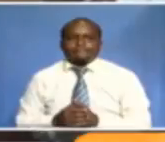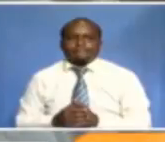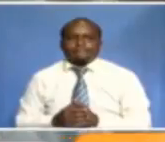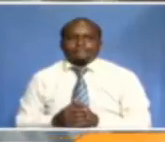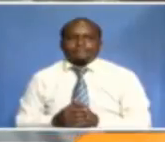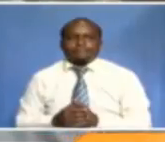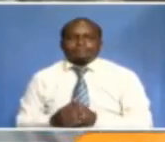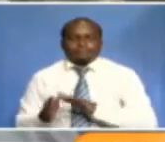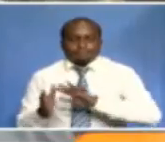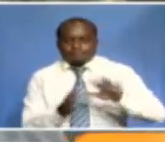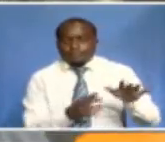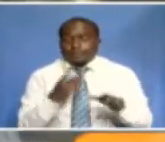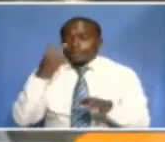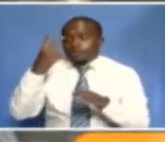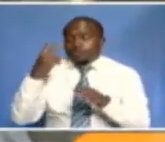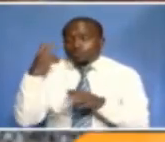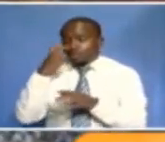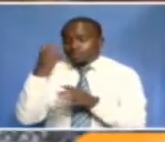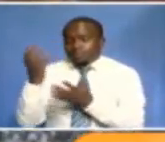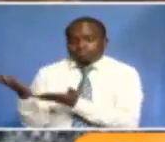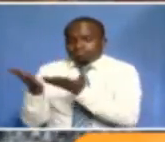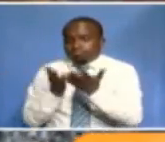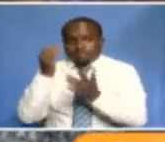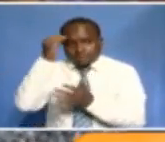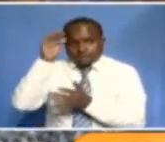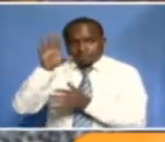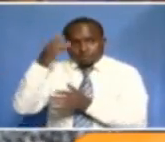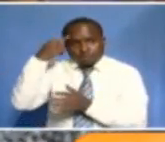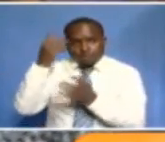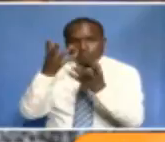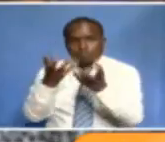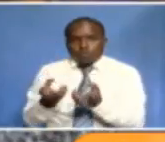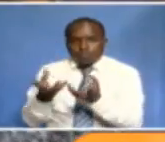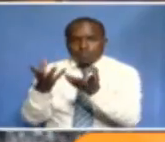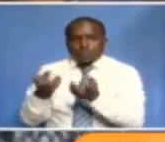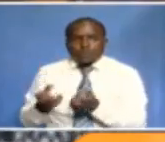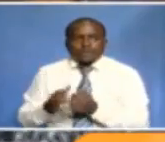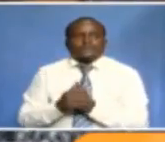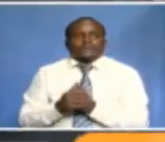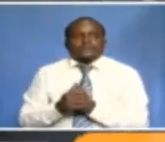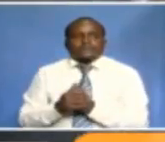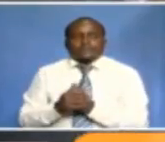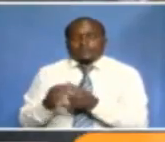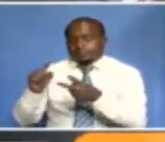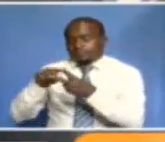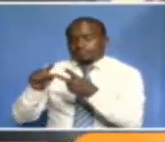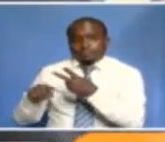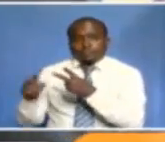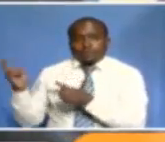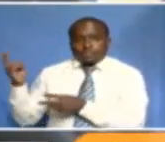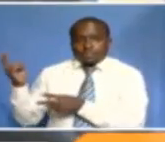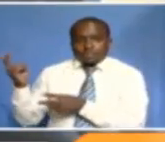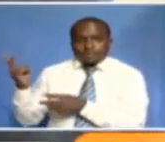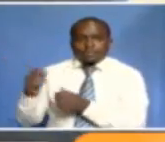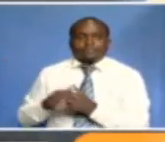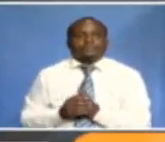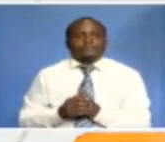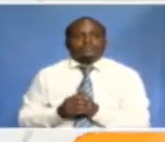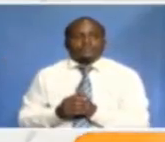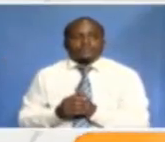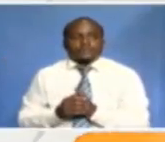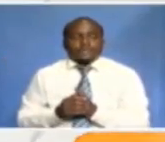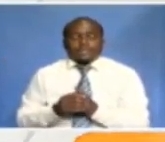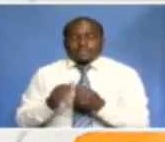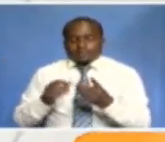Elsewhere, two suspects were arraigned in Kiambu for alleged extortion. Hellen Ngondu and Mohamed Abdikarim Maalim and three